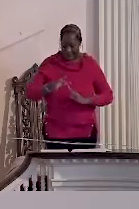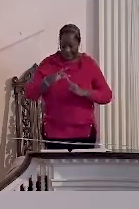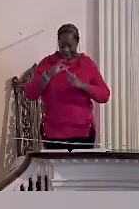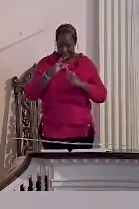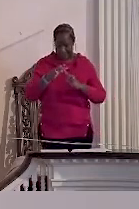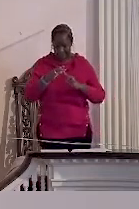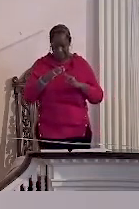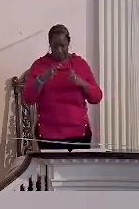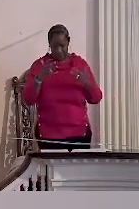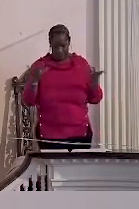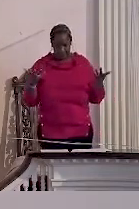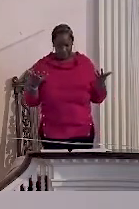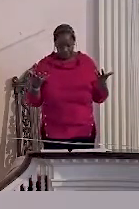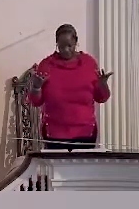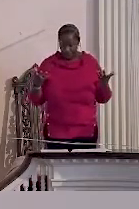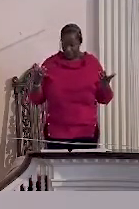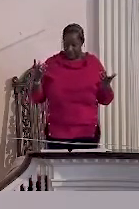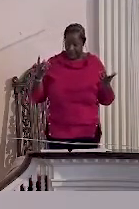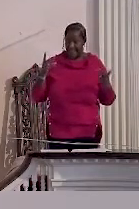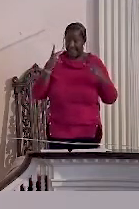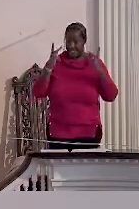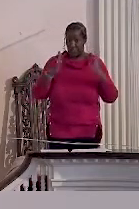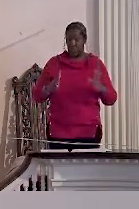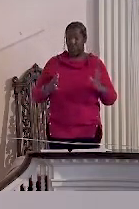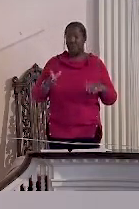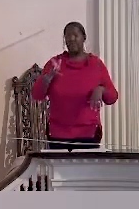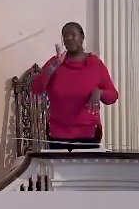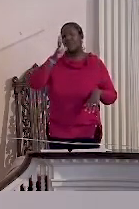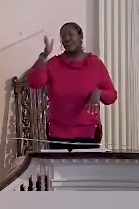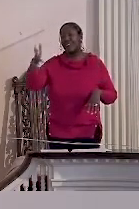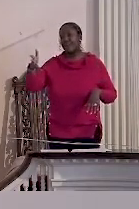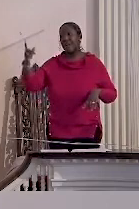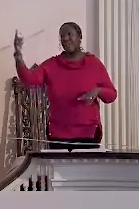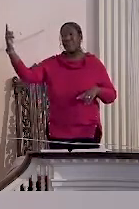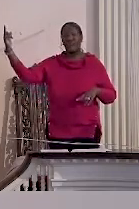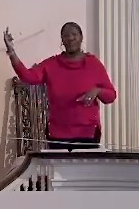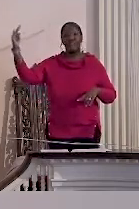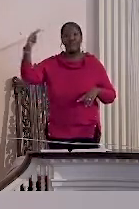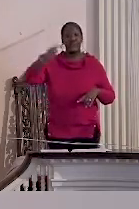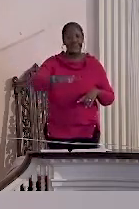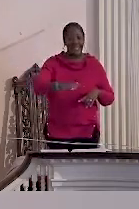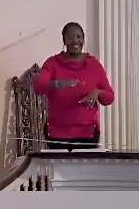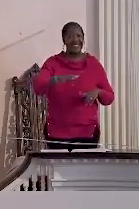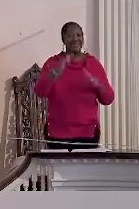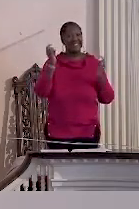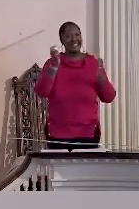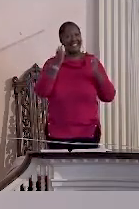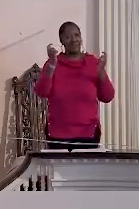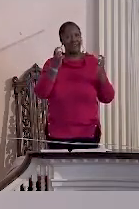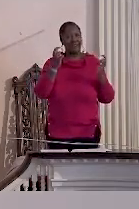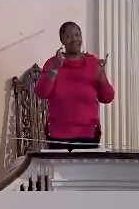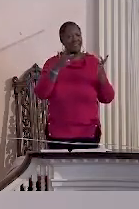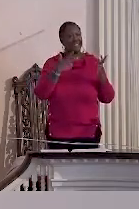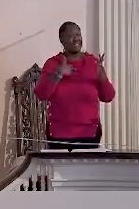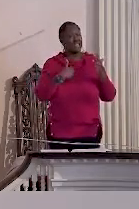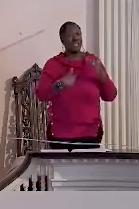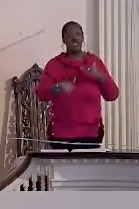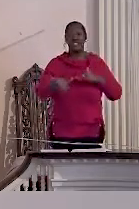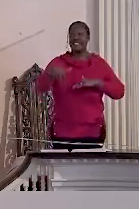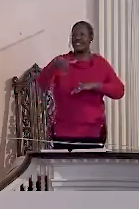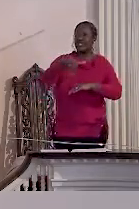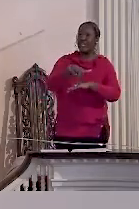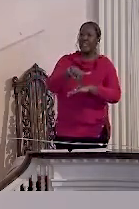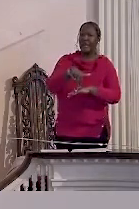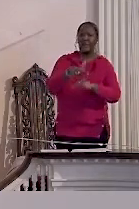Abuelita Corazon flew in from Mexico to celebrate the little free pantry. She stood up on a milk crate